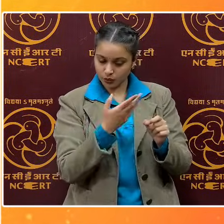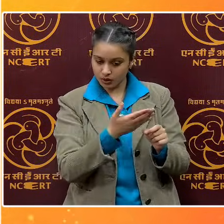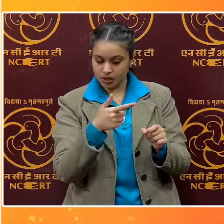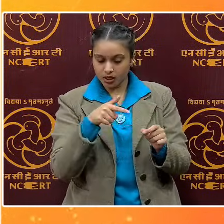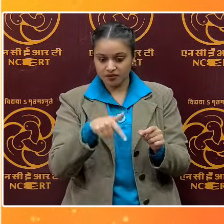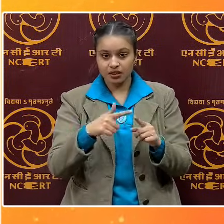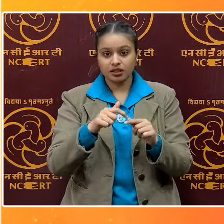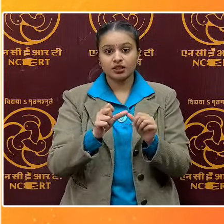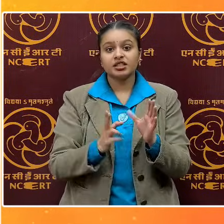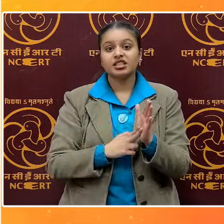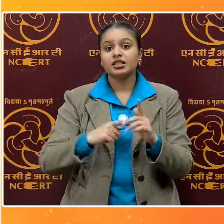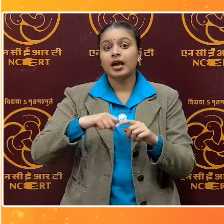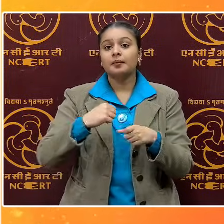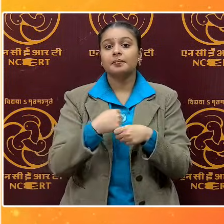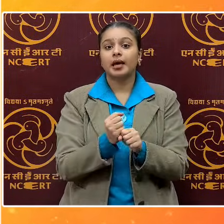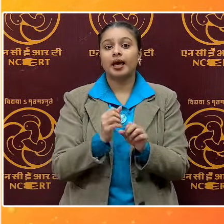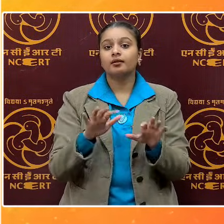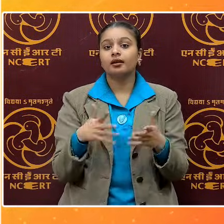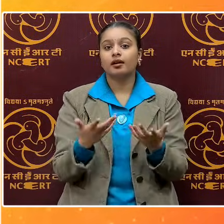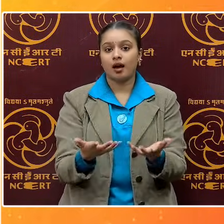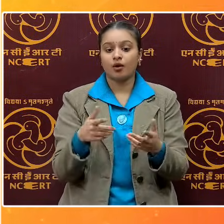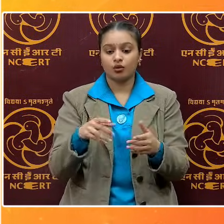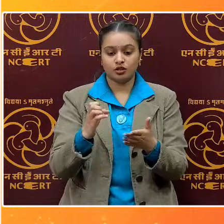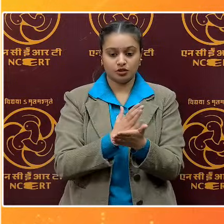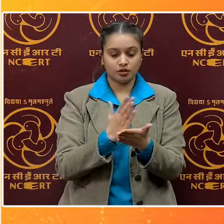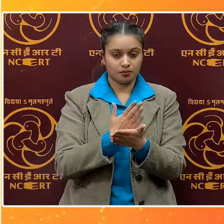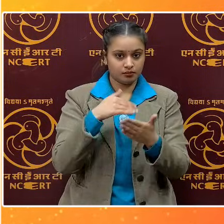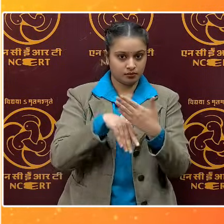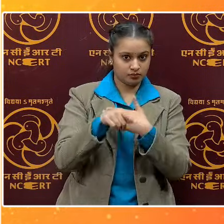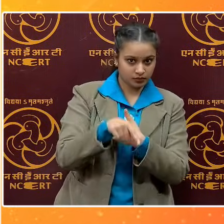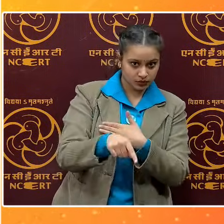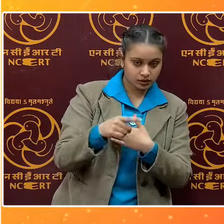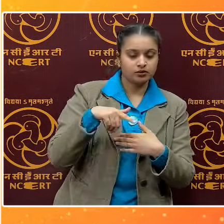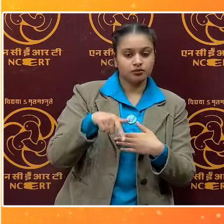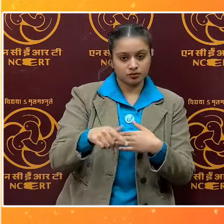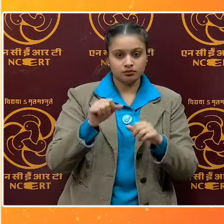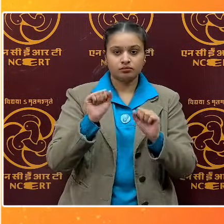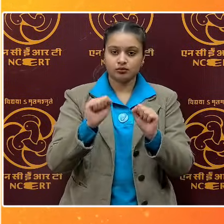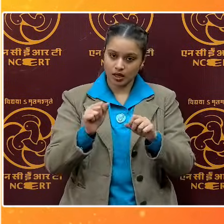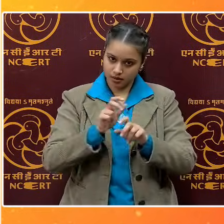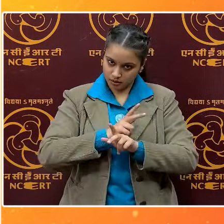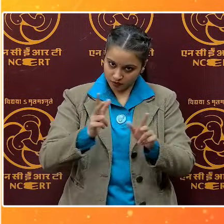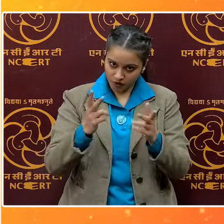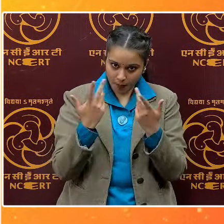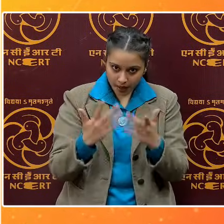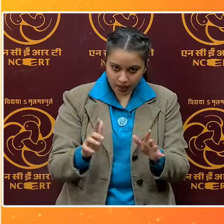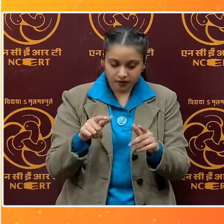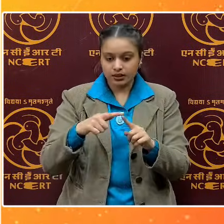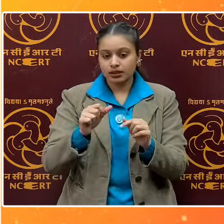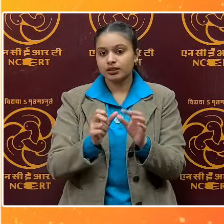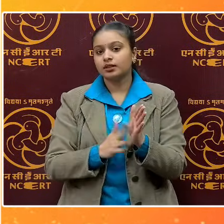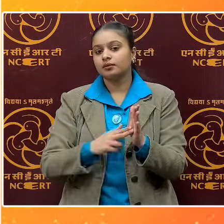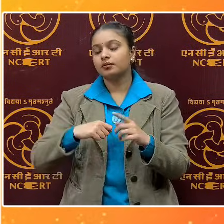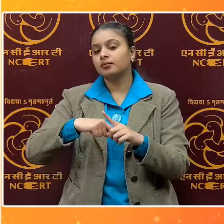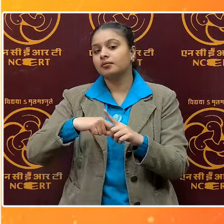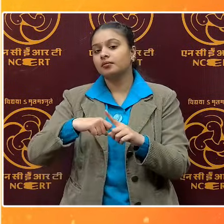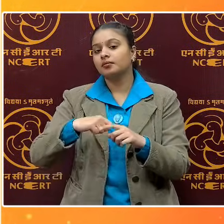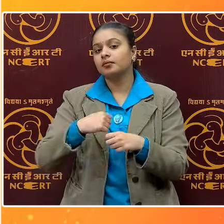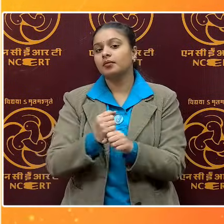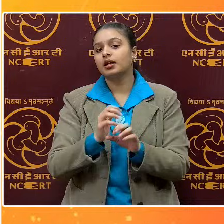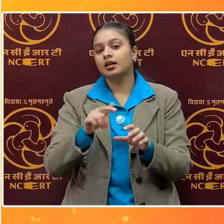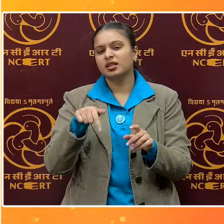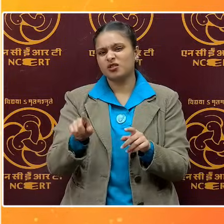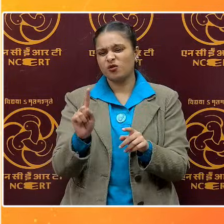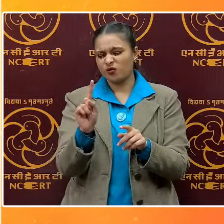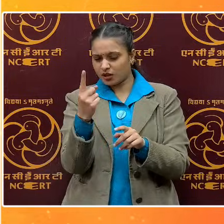how these tanks are made. Yes. Yes. In this chapter, it has also been told that how these tanks are made, because this is the